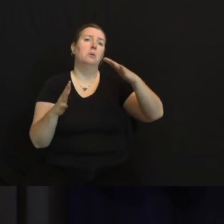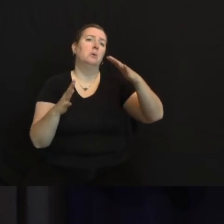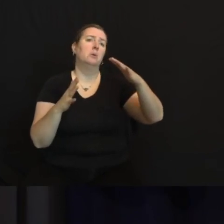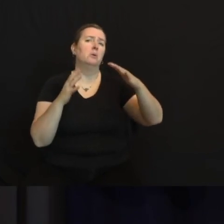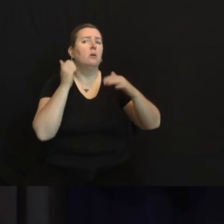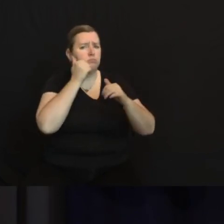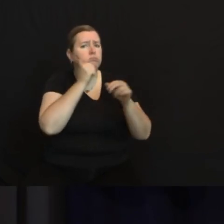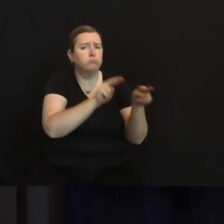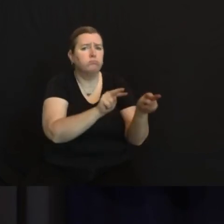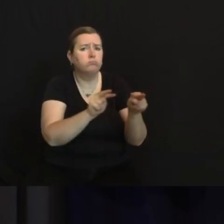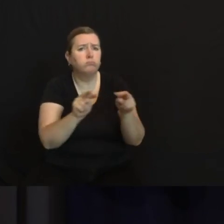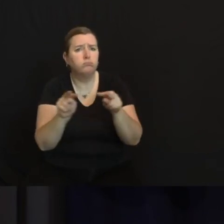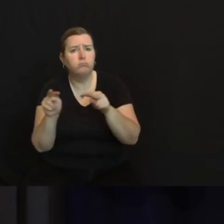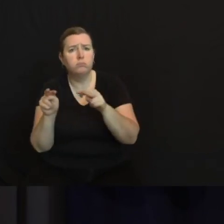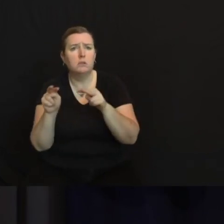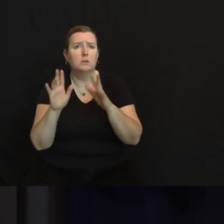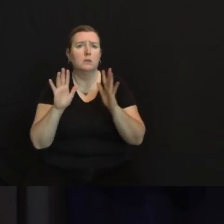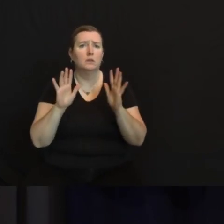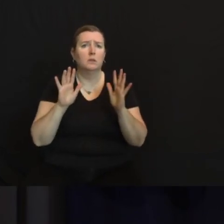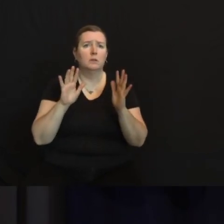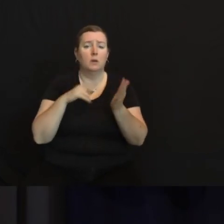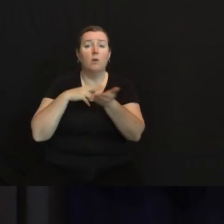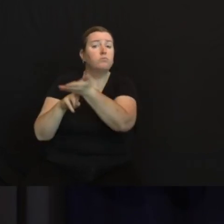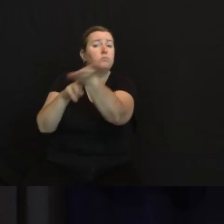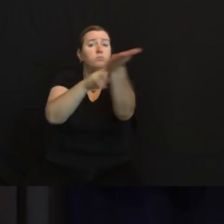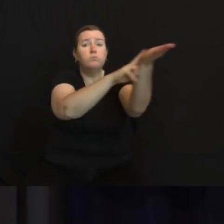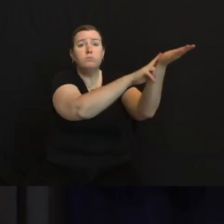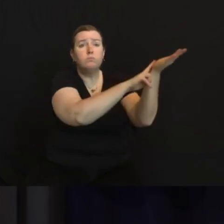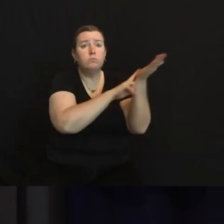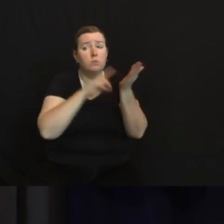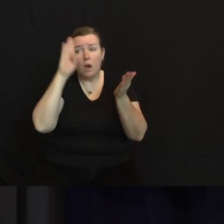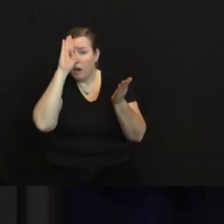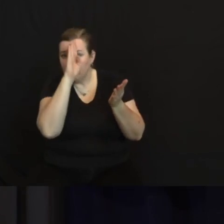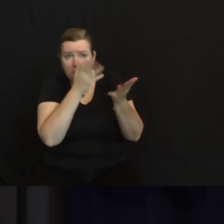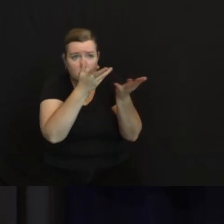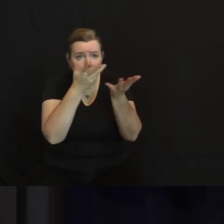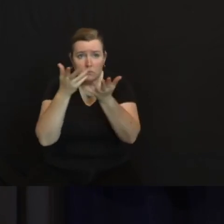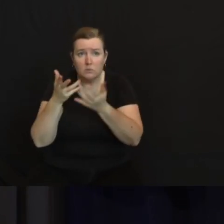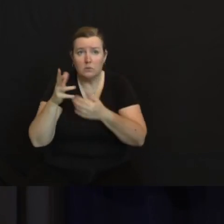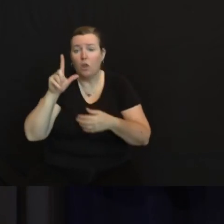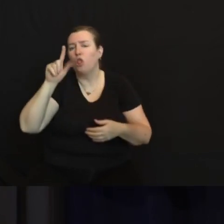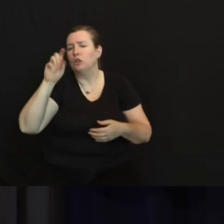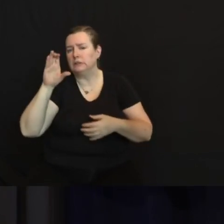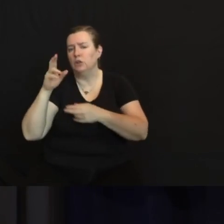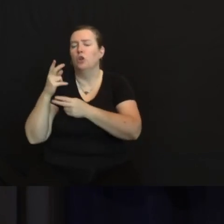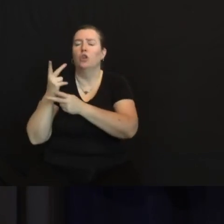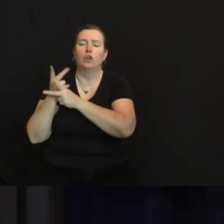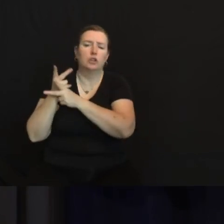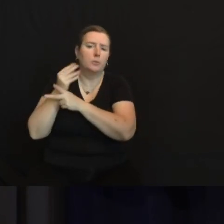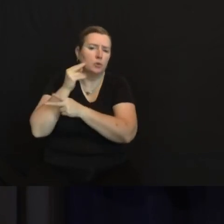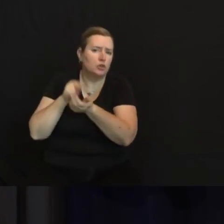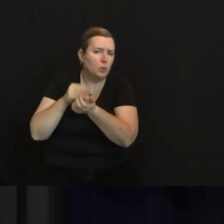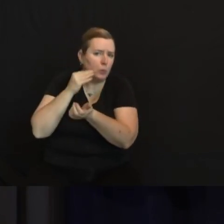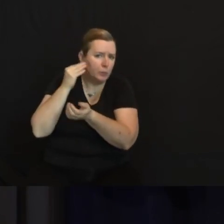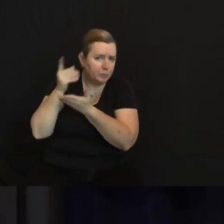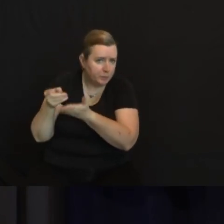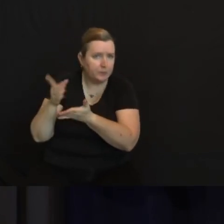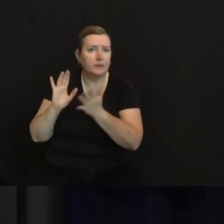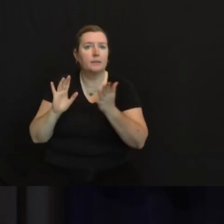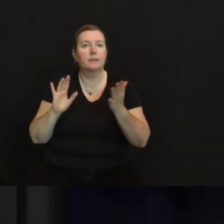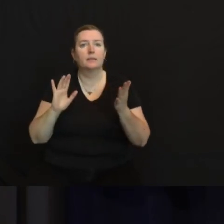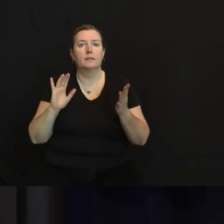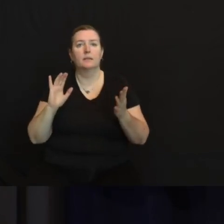stockpile of our hospitals and our long-term care facilities, and the strategic stockpile. And we monitor that